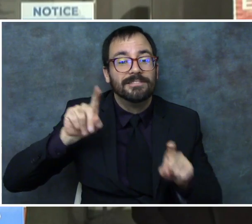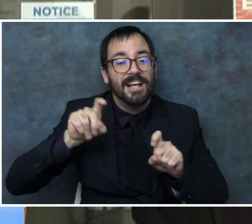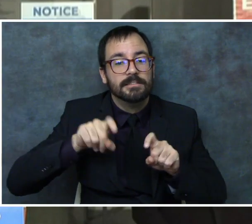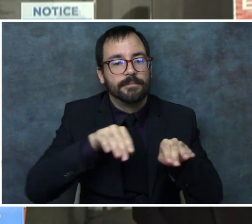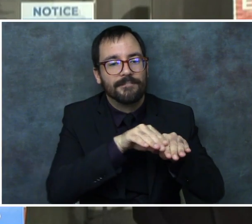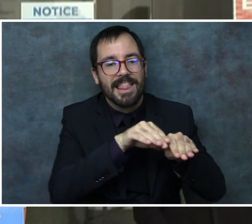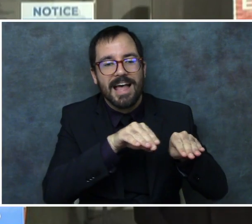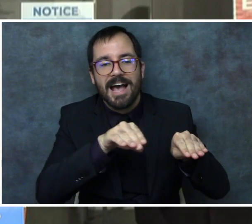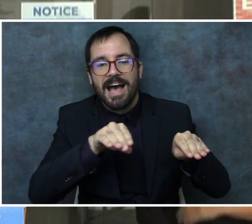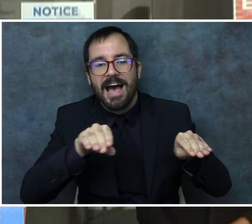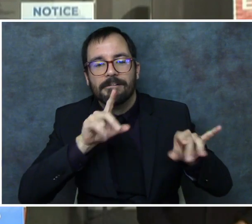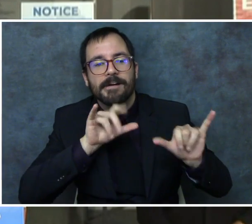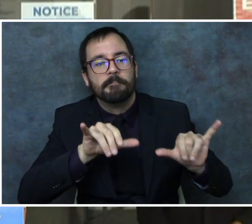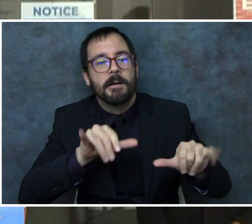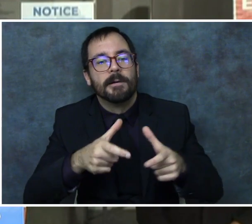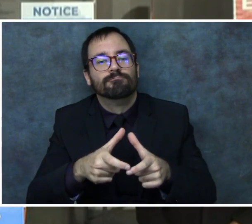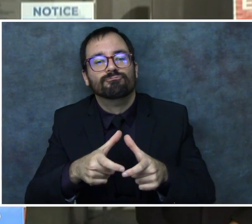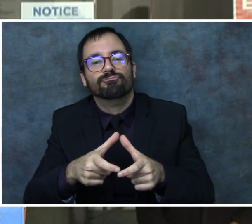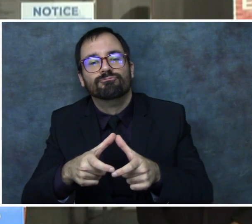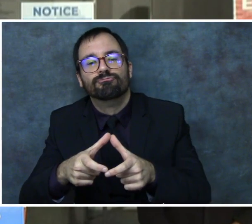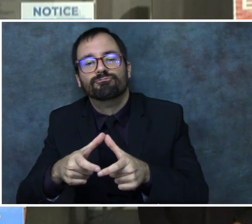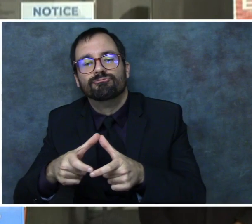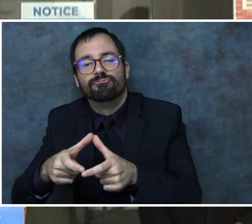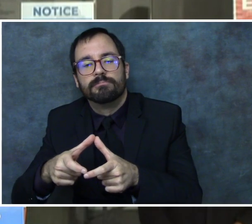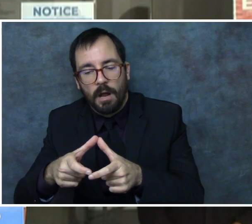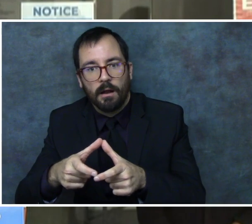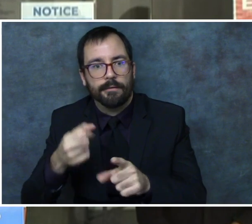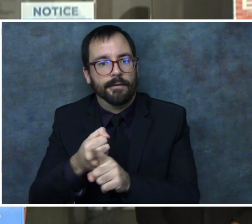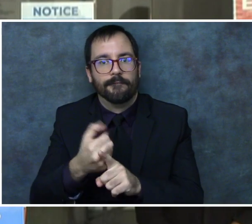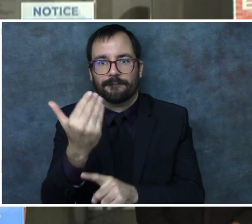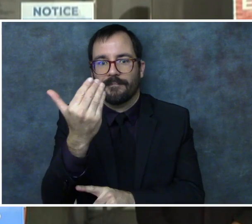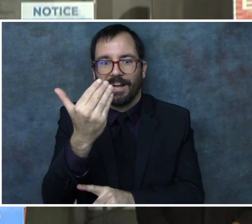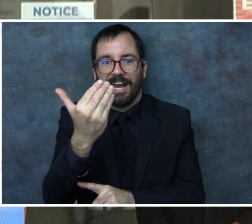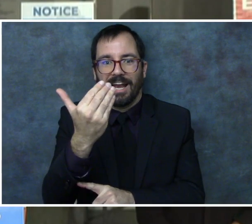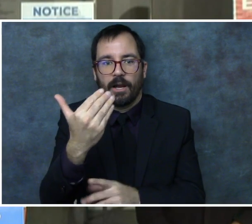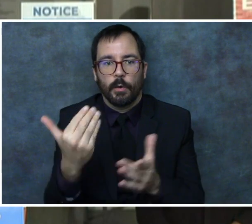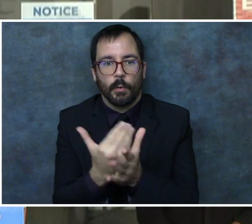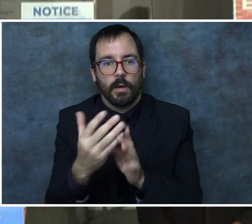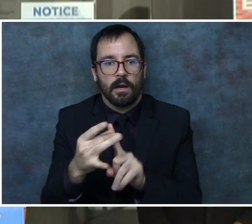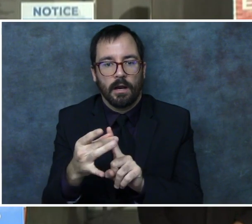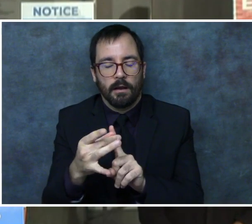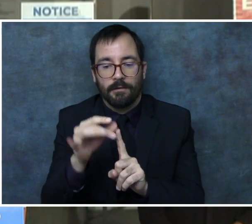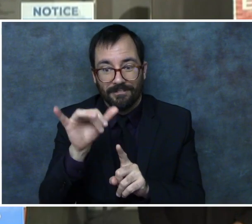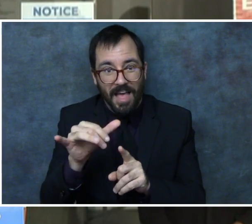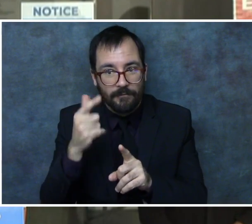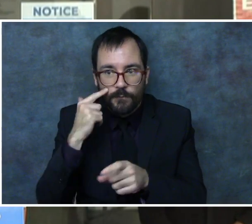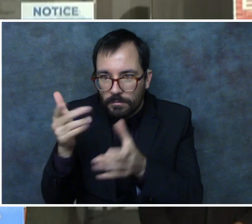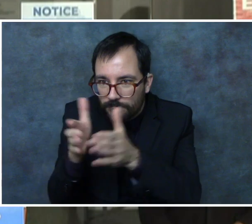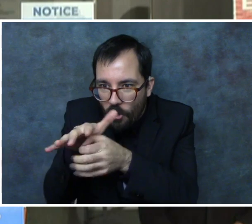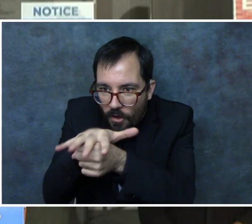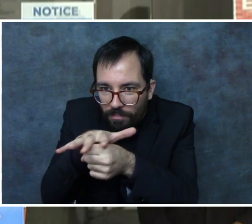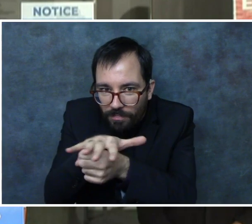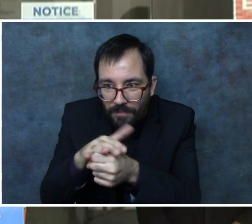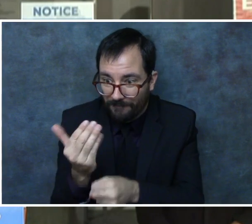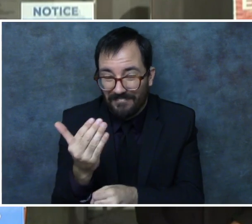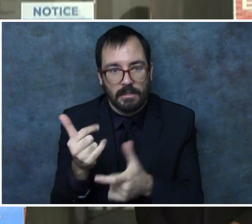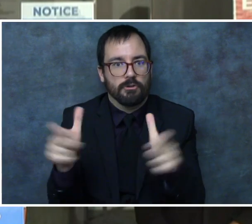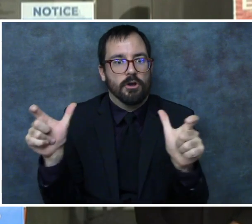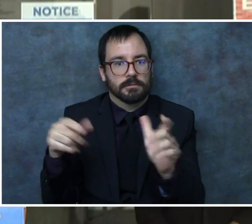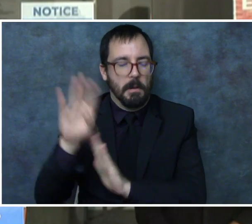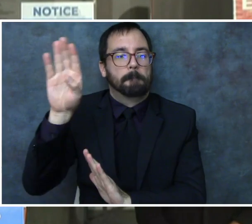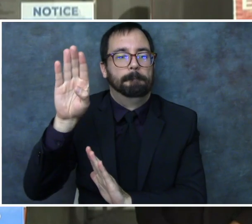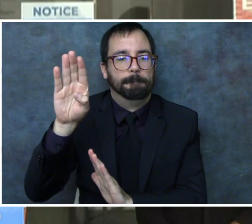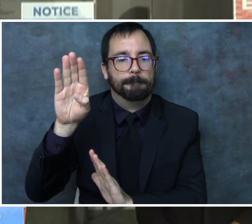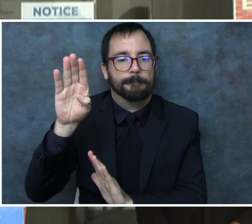skyrocket the rate. So it's really important to remember these rates, they move because we're really looking zip code by zip code, neighborhood by